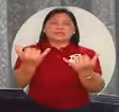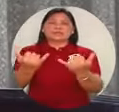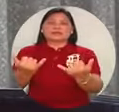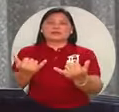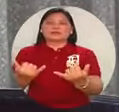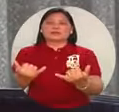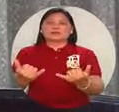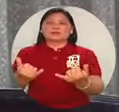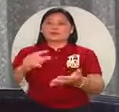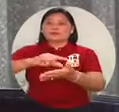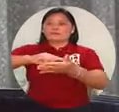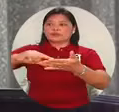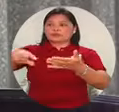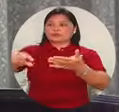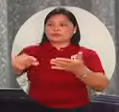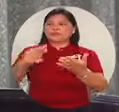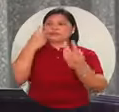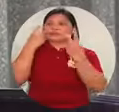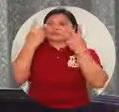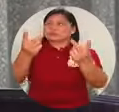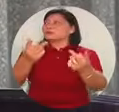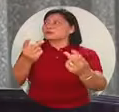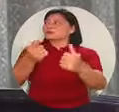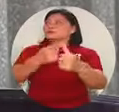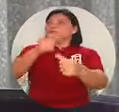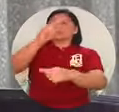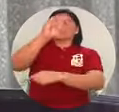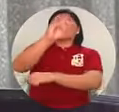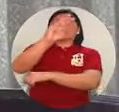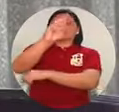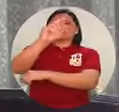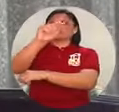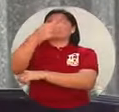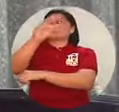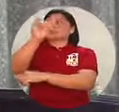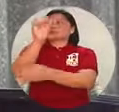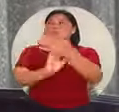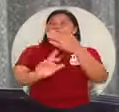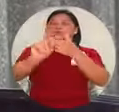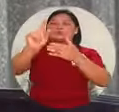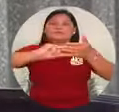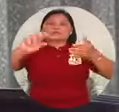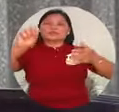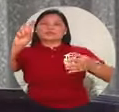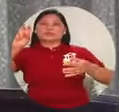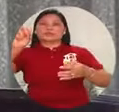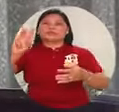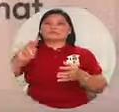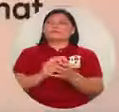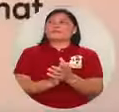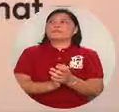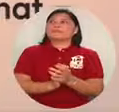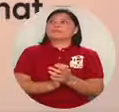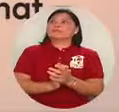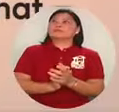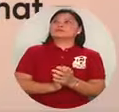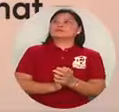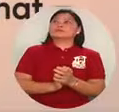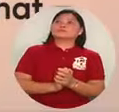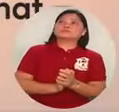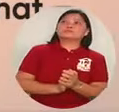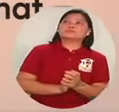found in 2 Timothy chapter 1 and in verse number 12. I'm going to read it to you now, 2 Timothy chapter 1, verse number